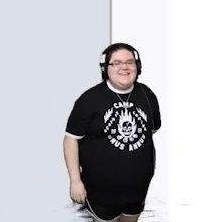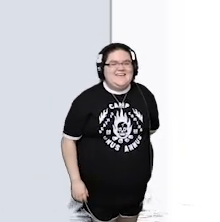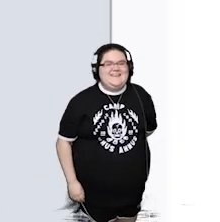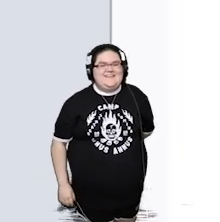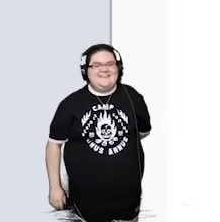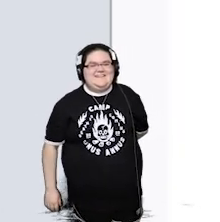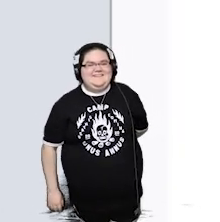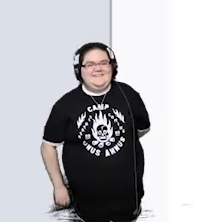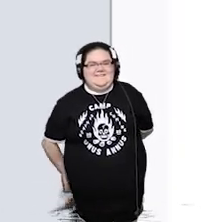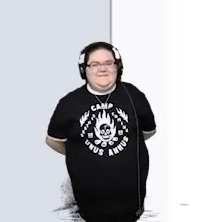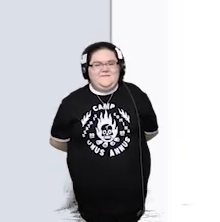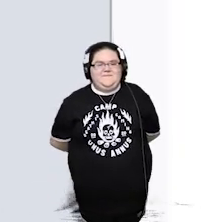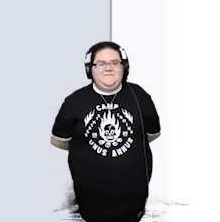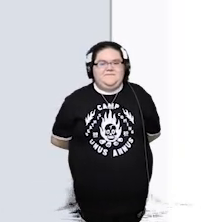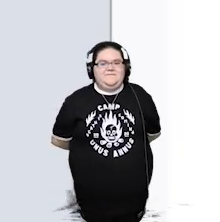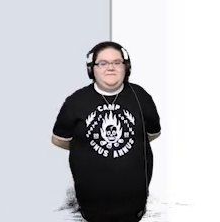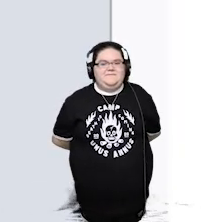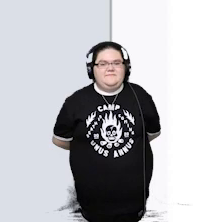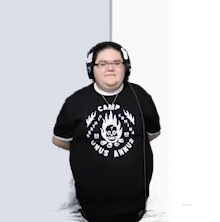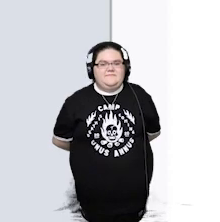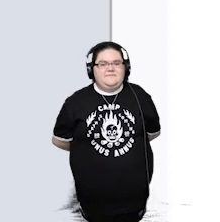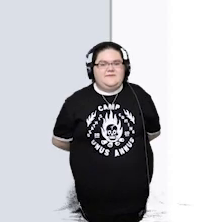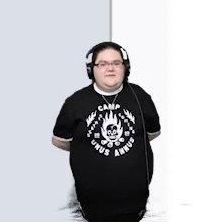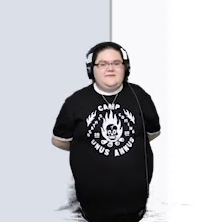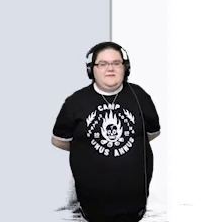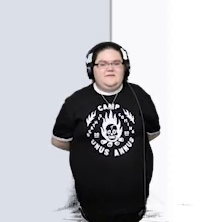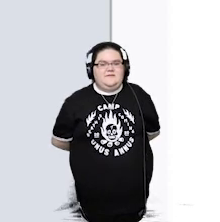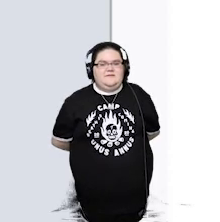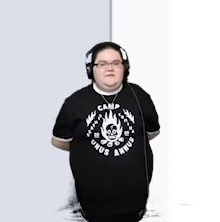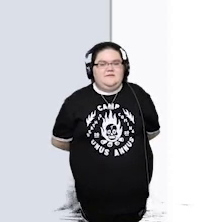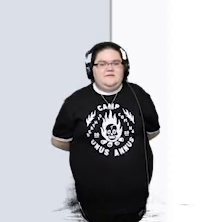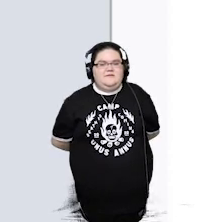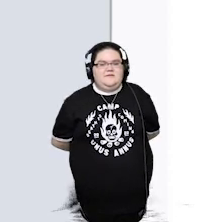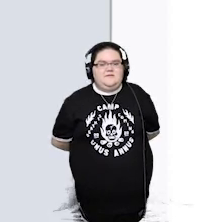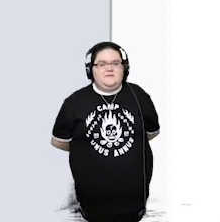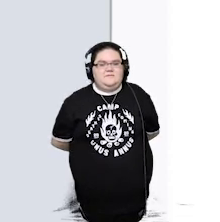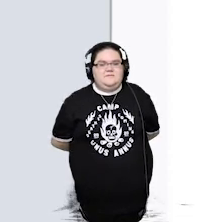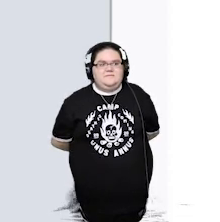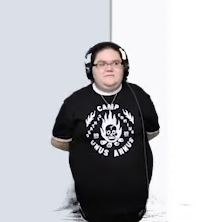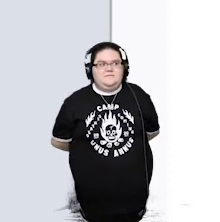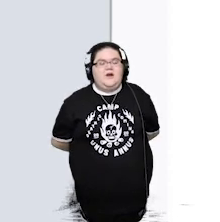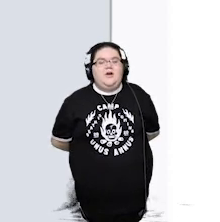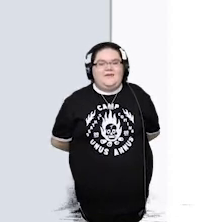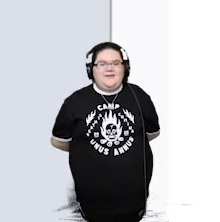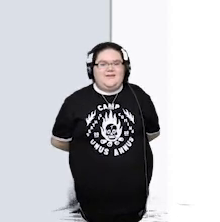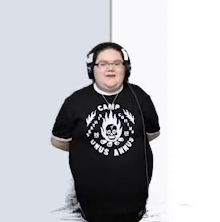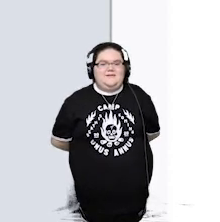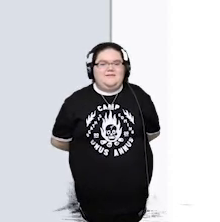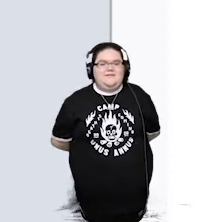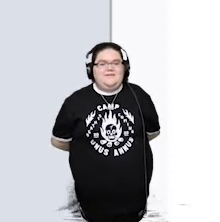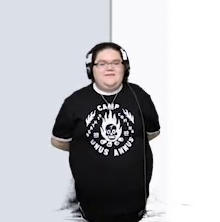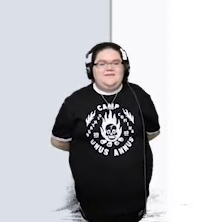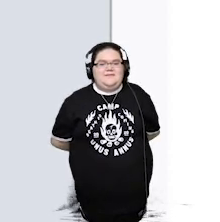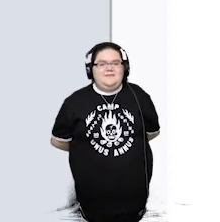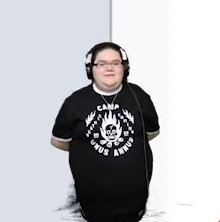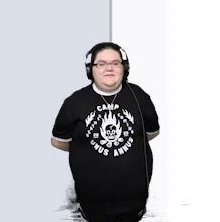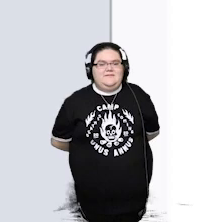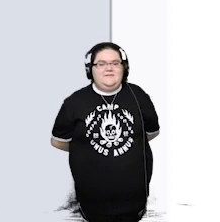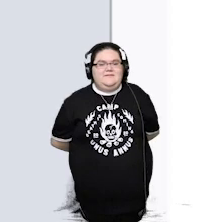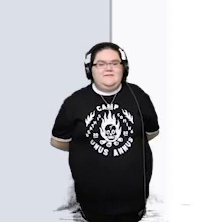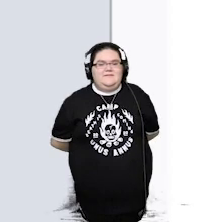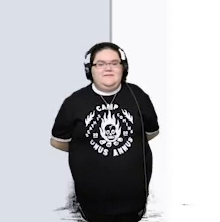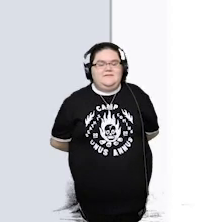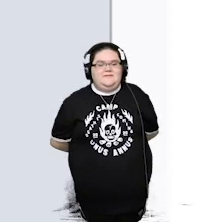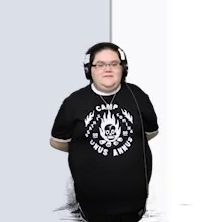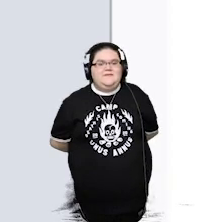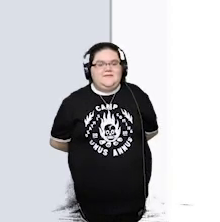That is a crazy statistic. I think actually we'll be a little lower than that in the last 30 days because that was when we got 100 million views, which was one of our best months. Oh, yeah. Still, to this day, yeah. The